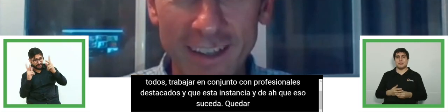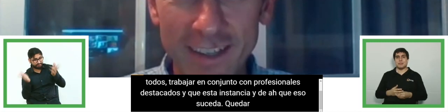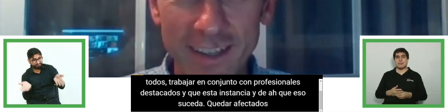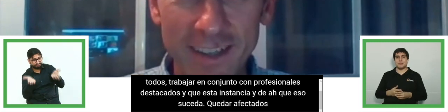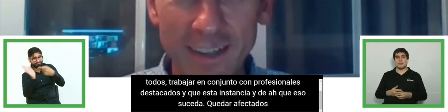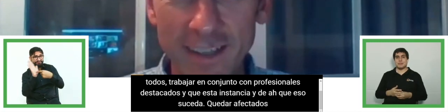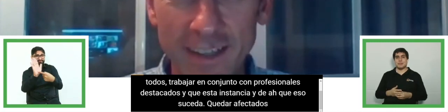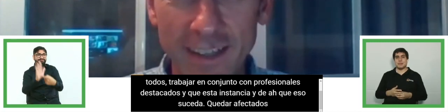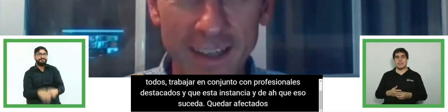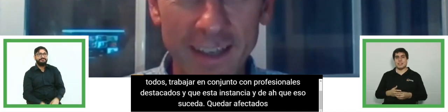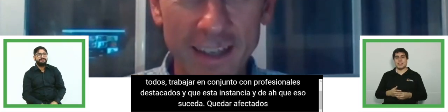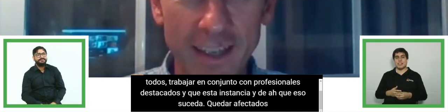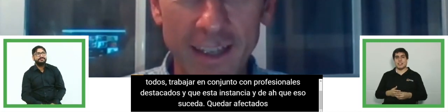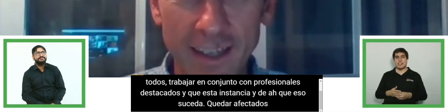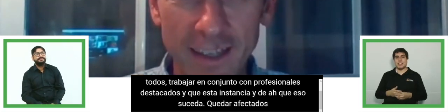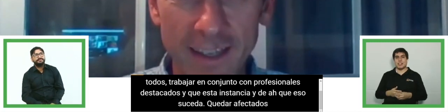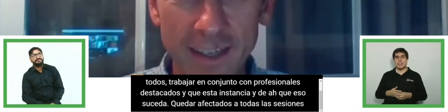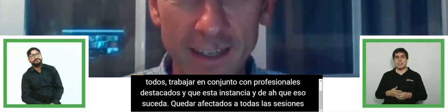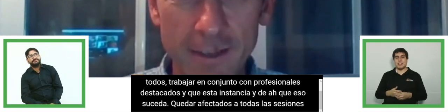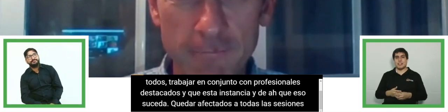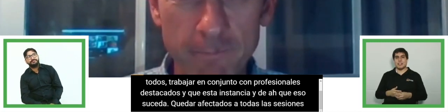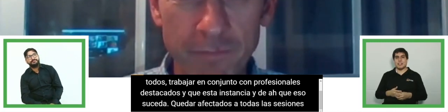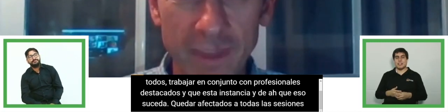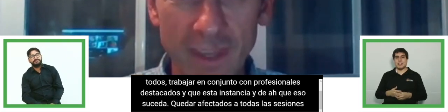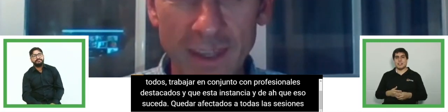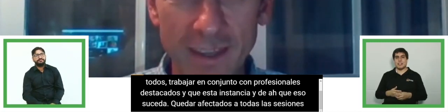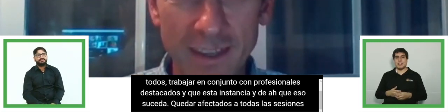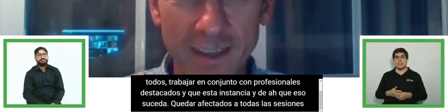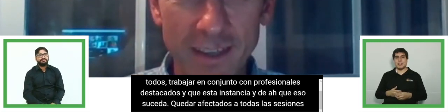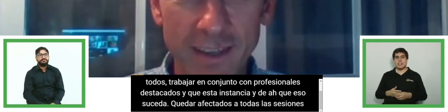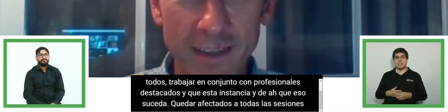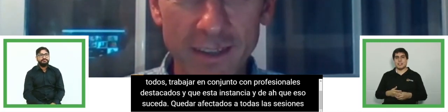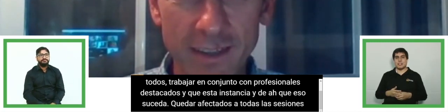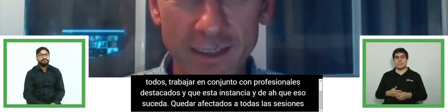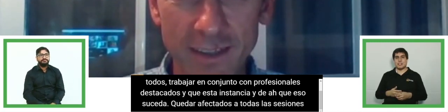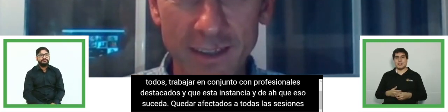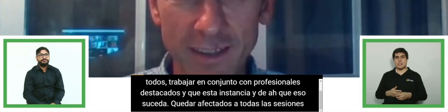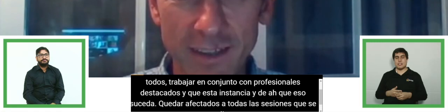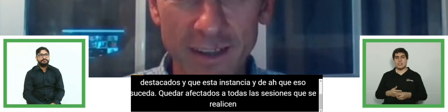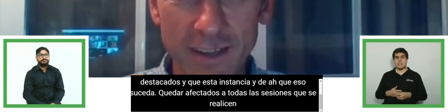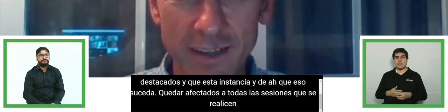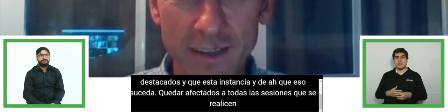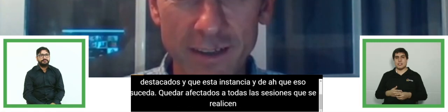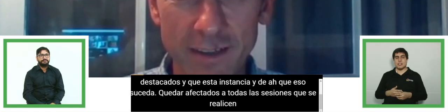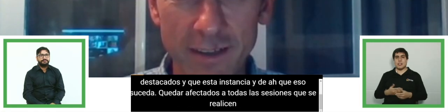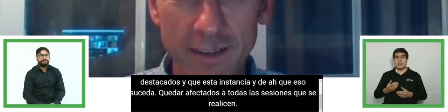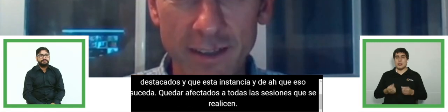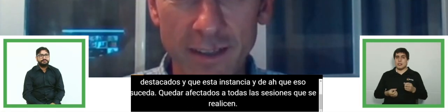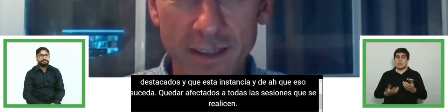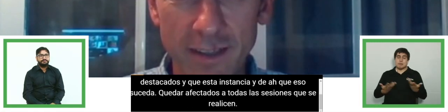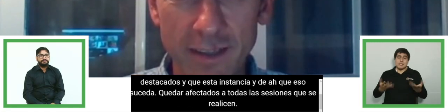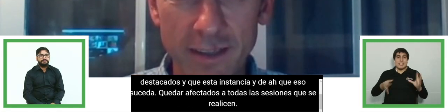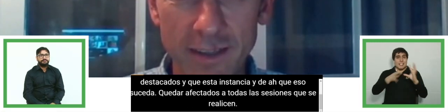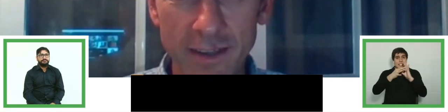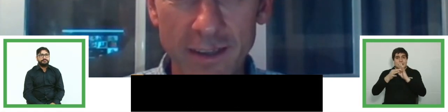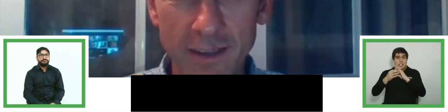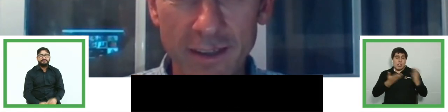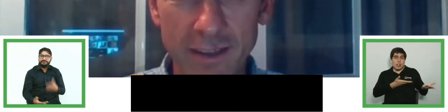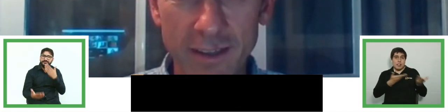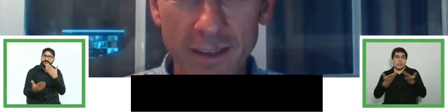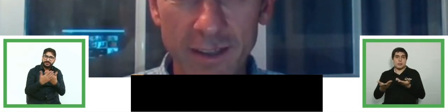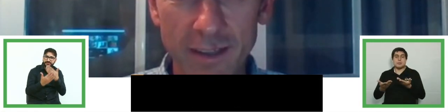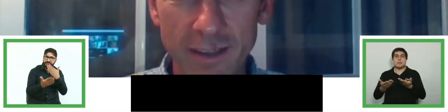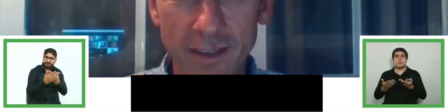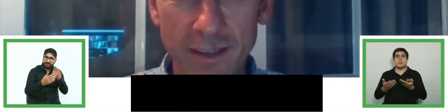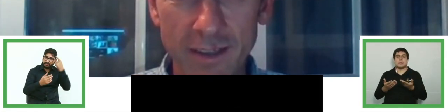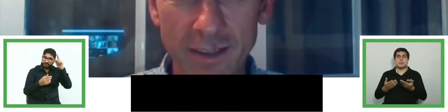Just a quick thank you very much for the invitation to join this panel. And we look forward to